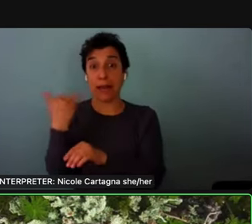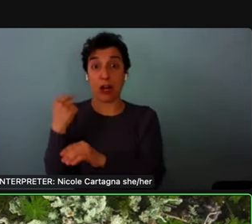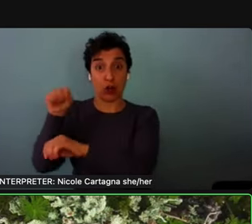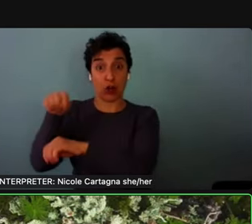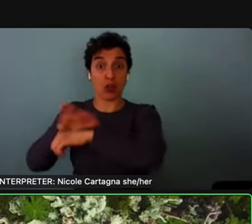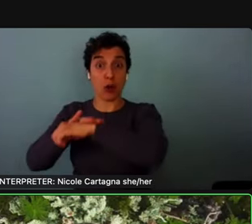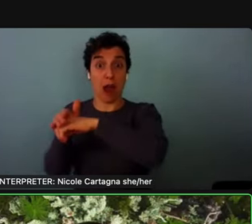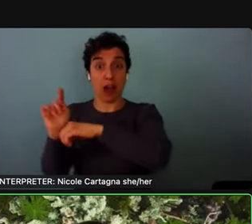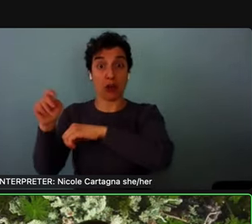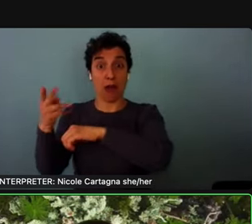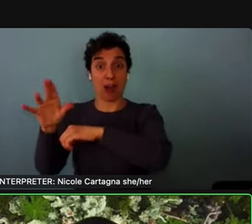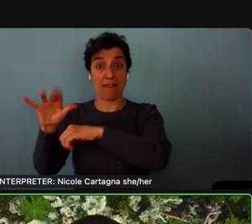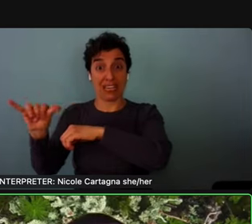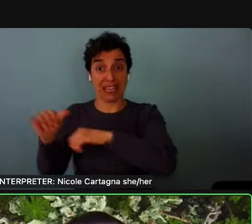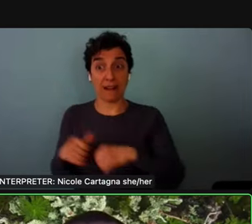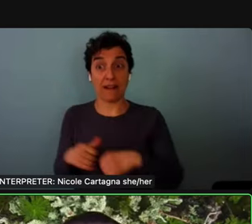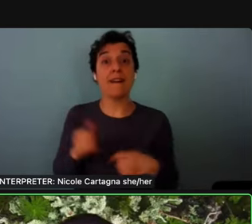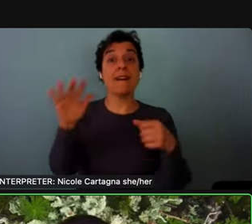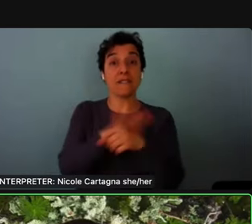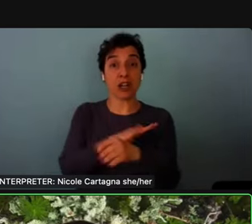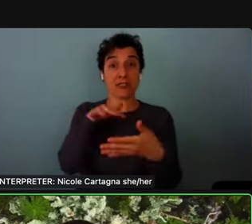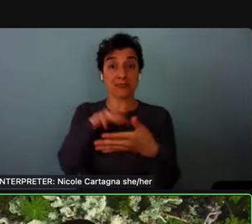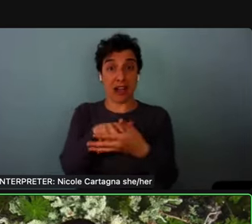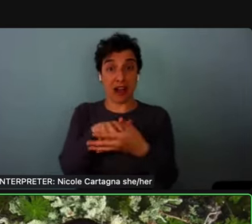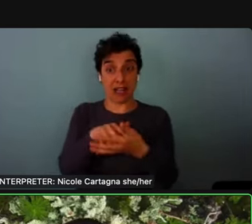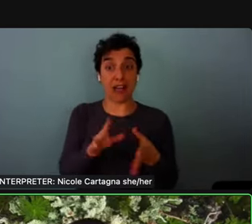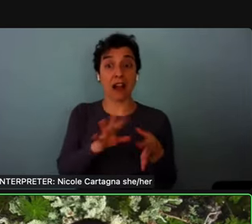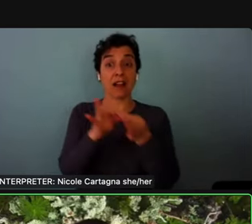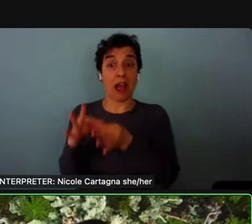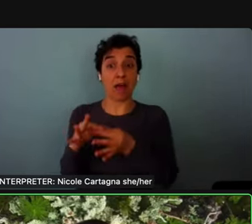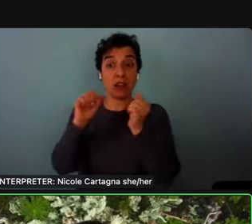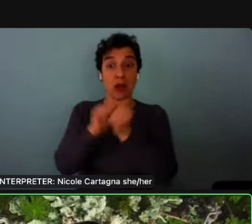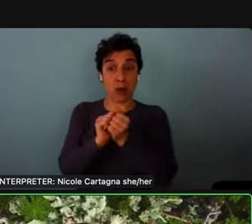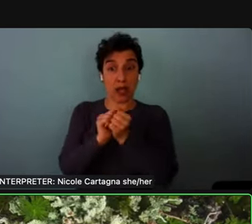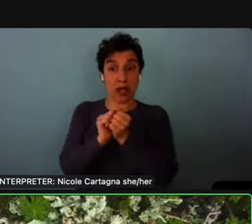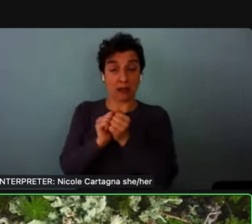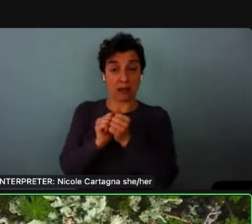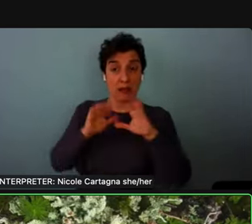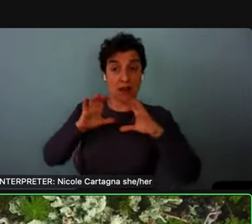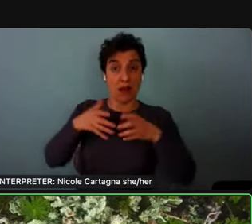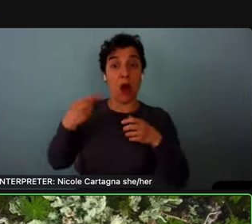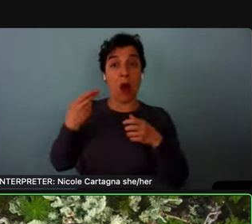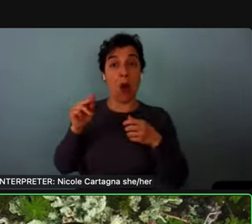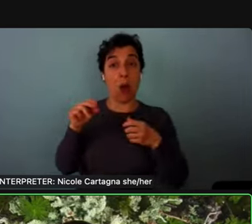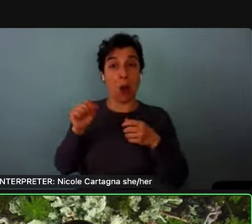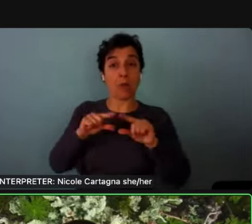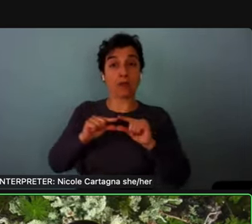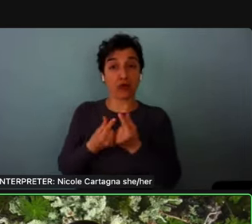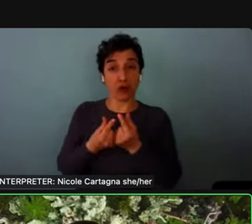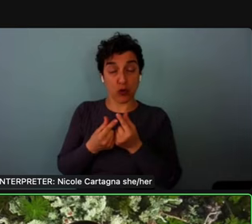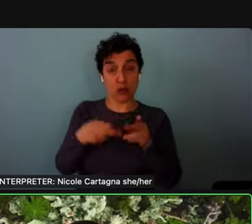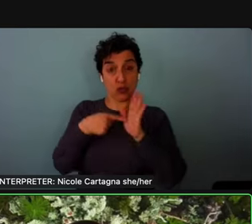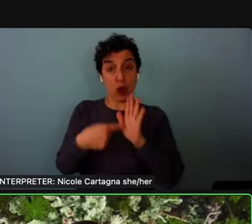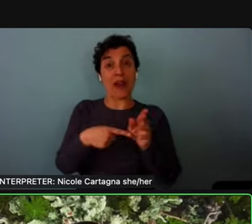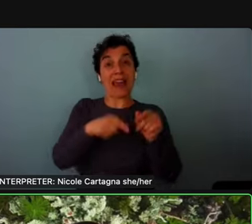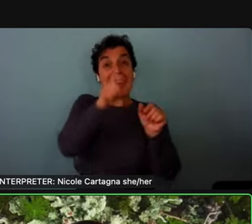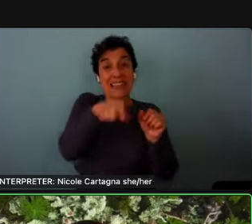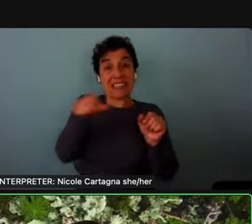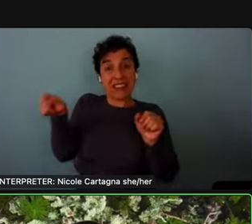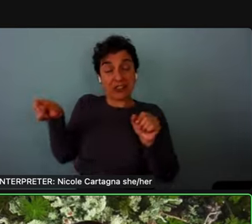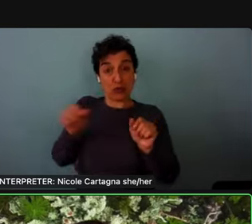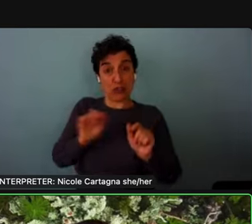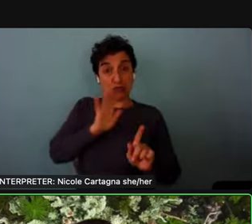In a follow-up study, in collaboration with Avram Holmes' group, Avram's Holmes' group shows that individual-specific network size and